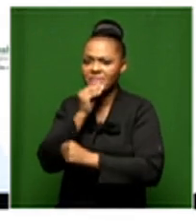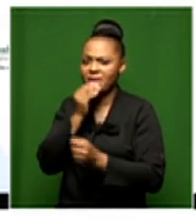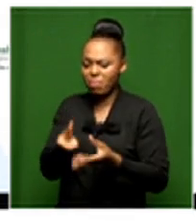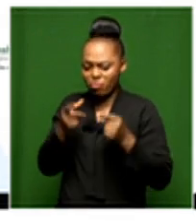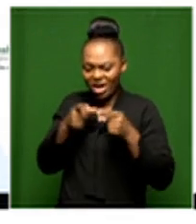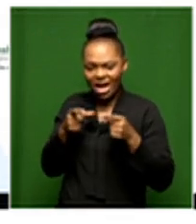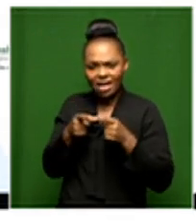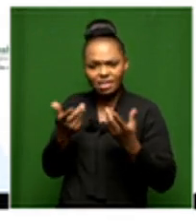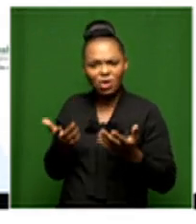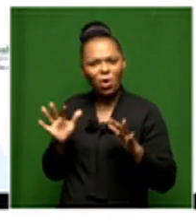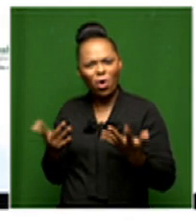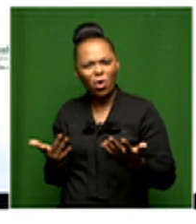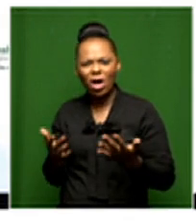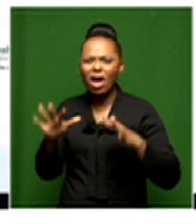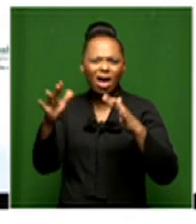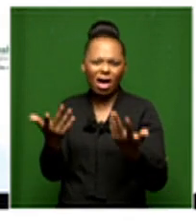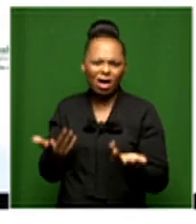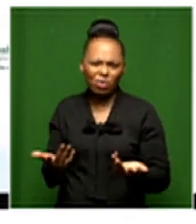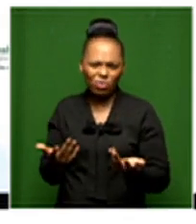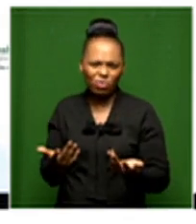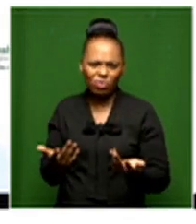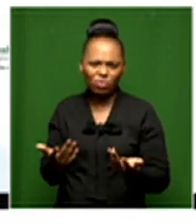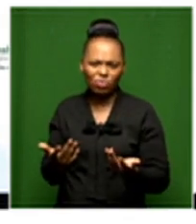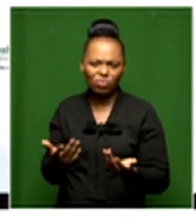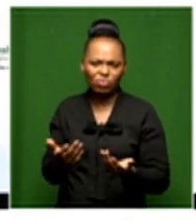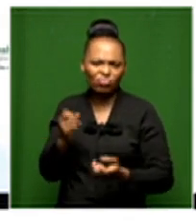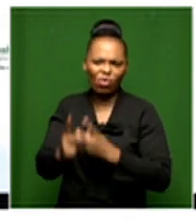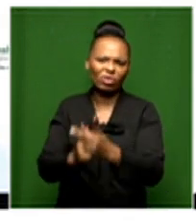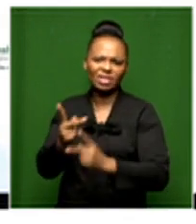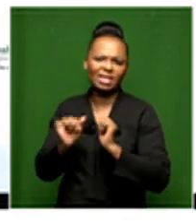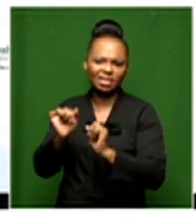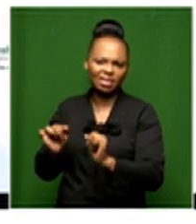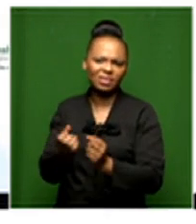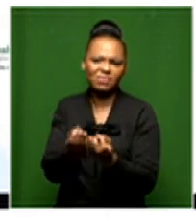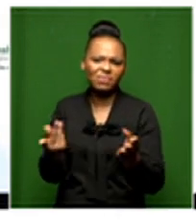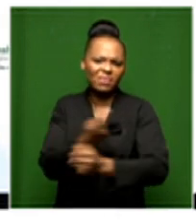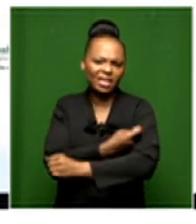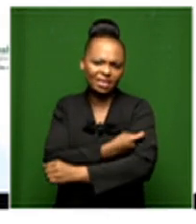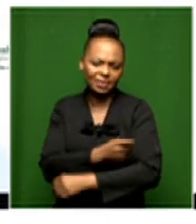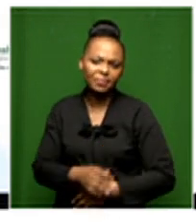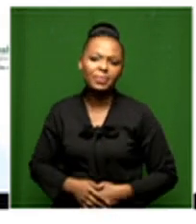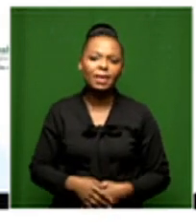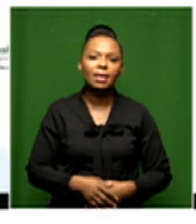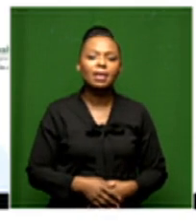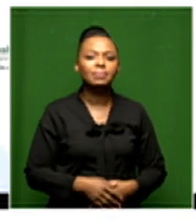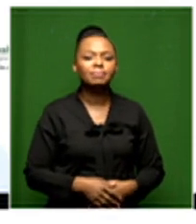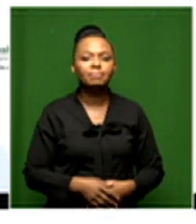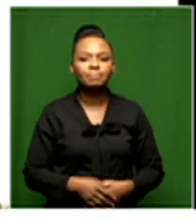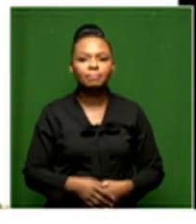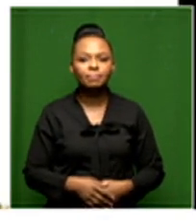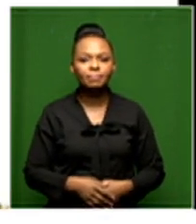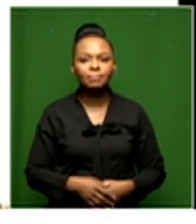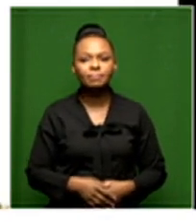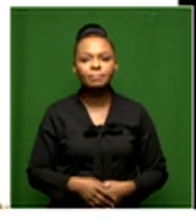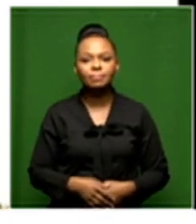place electronically? How is that going to work? Yeah, so the electronic vaccine